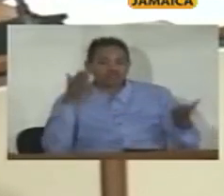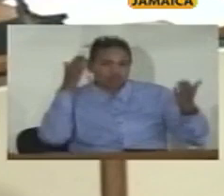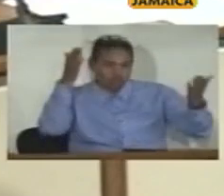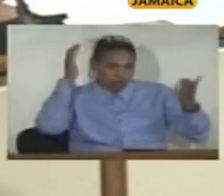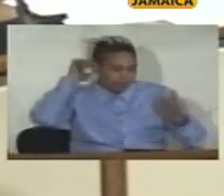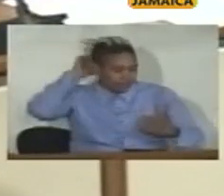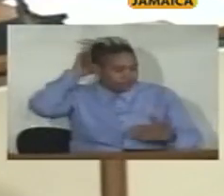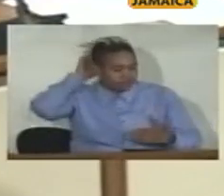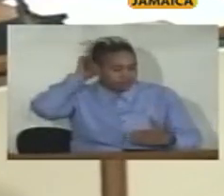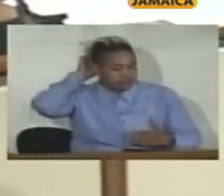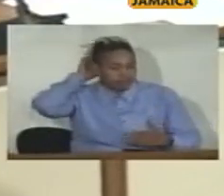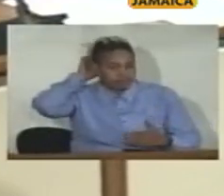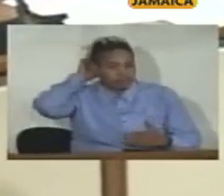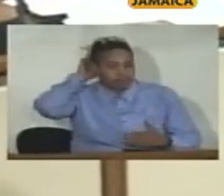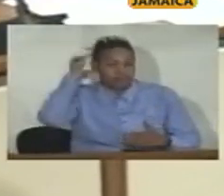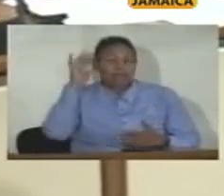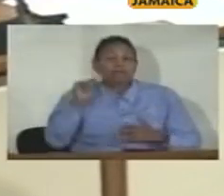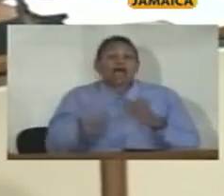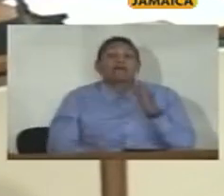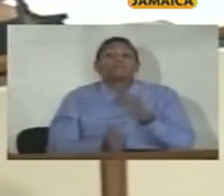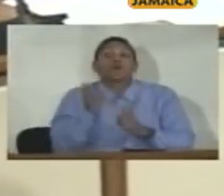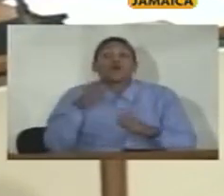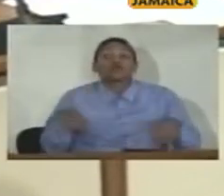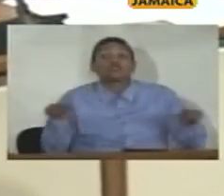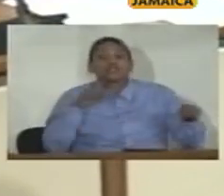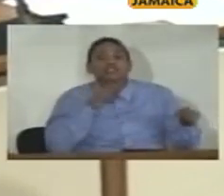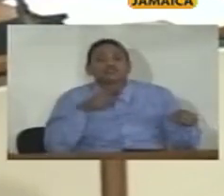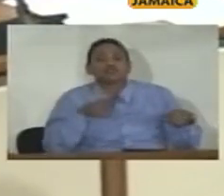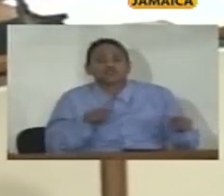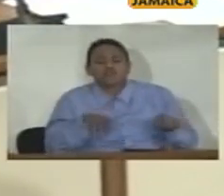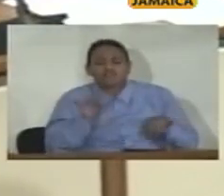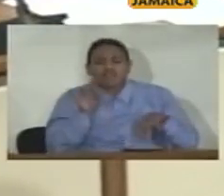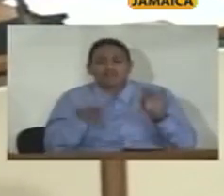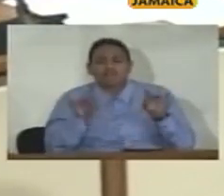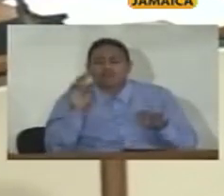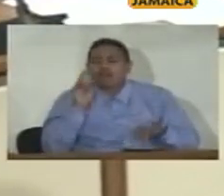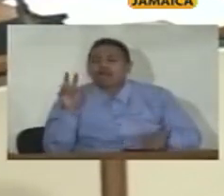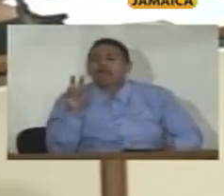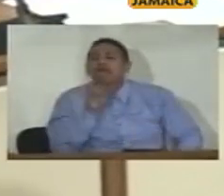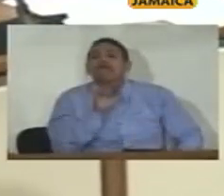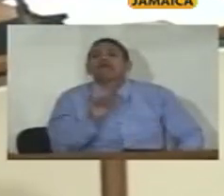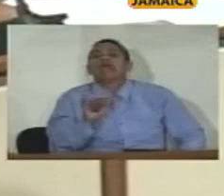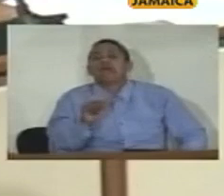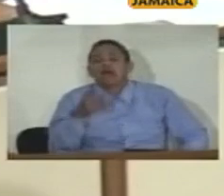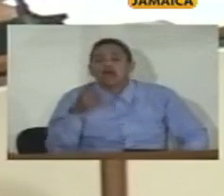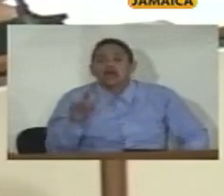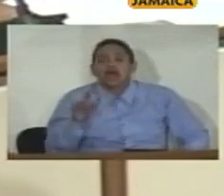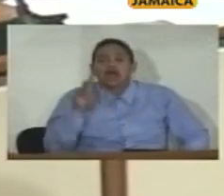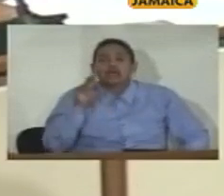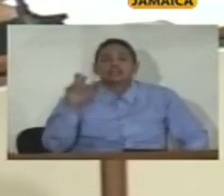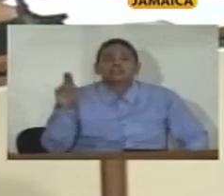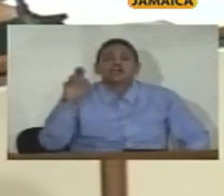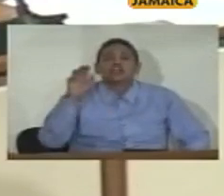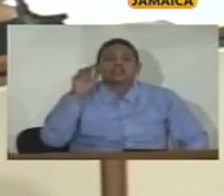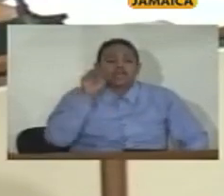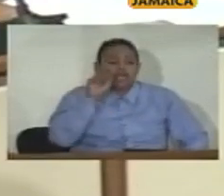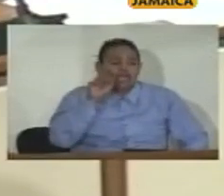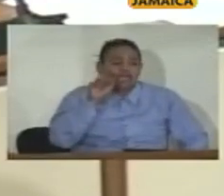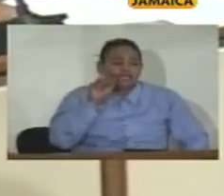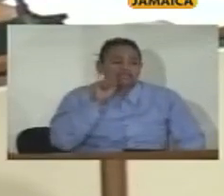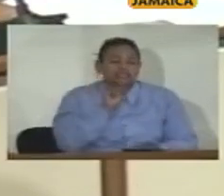by majority that as a result of the findings made, Dr. X